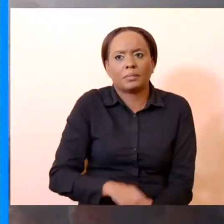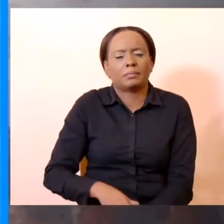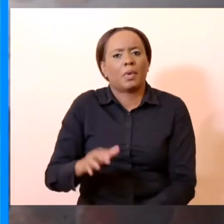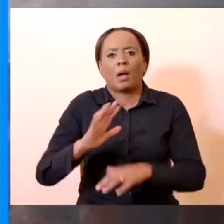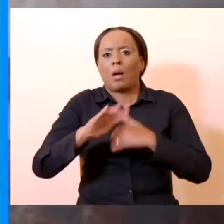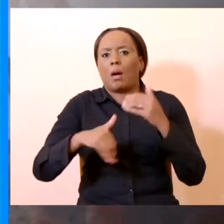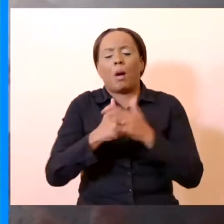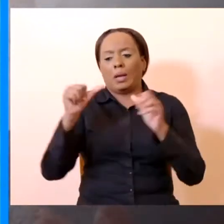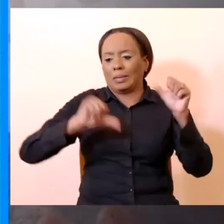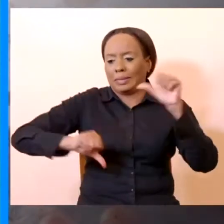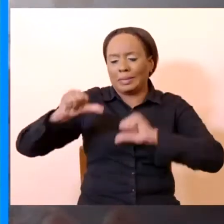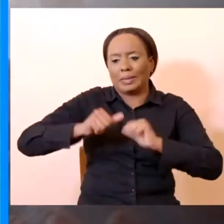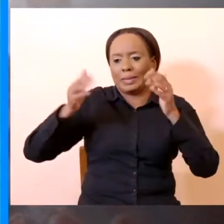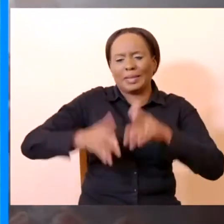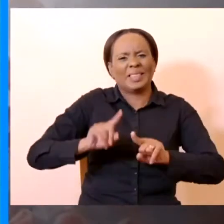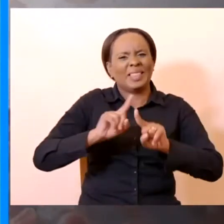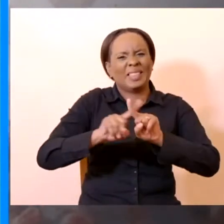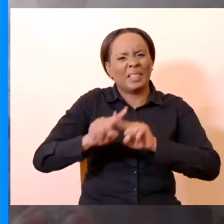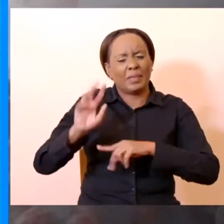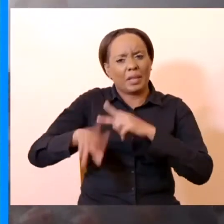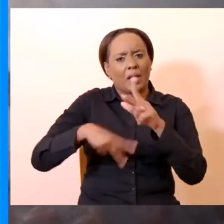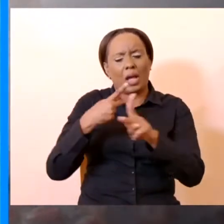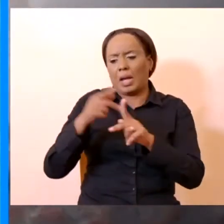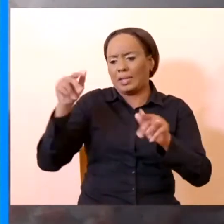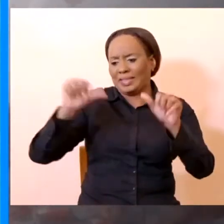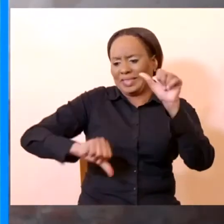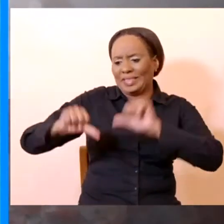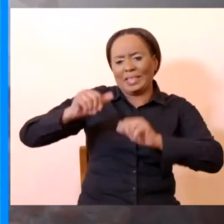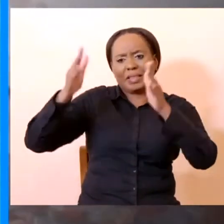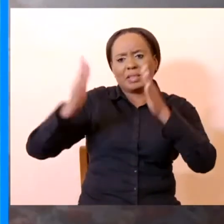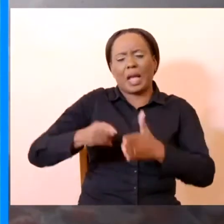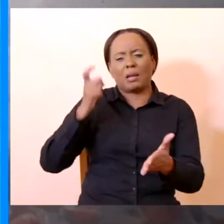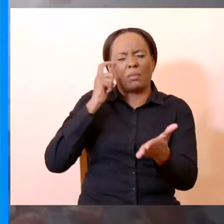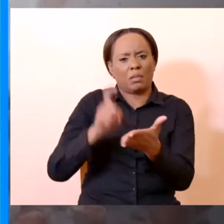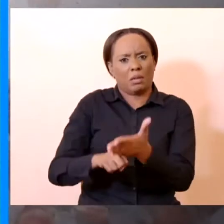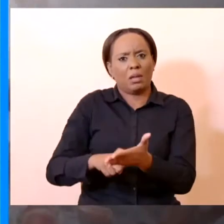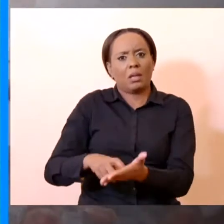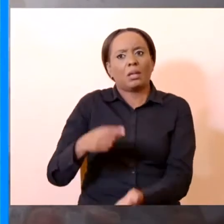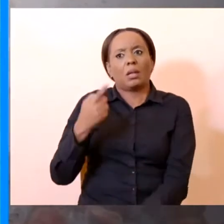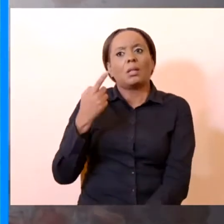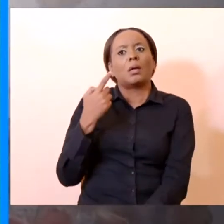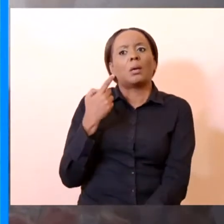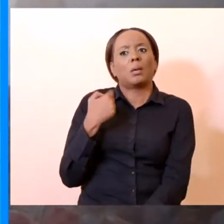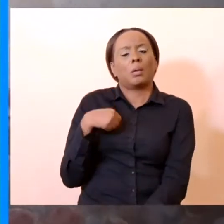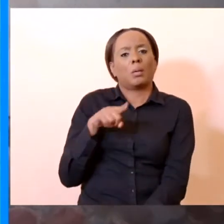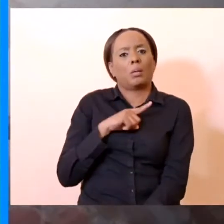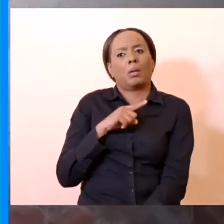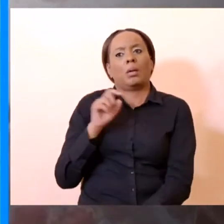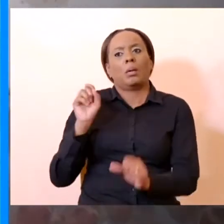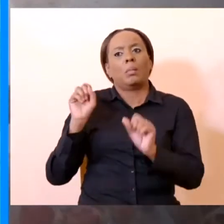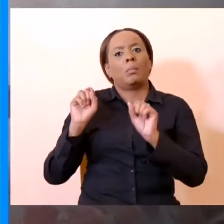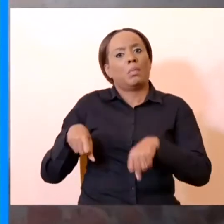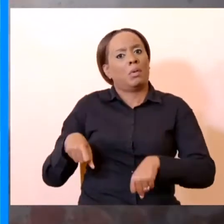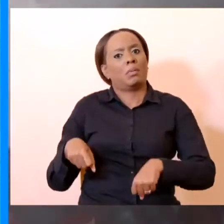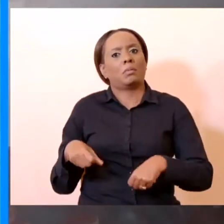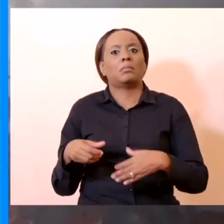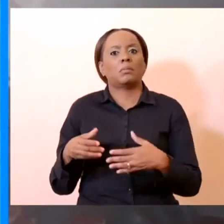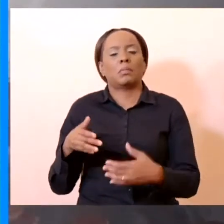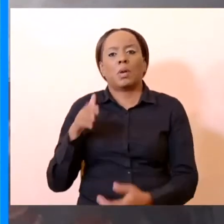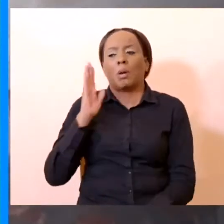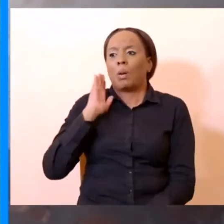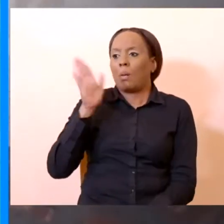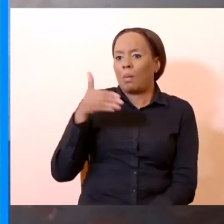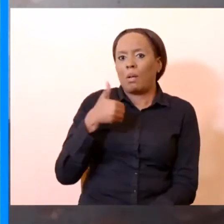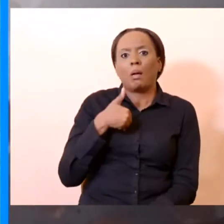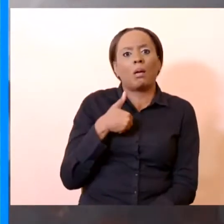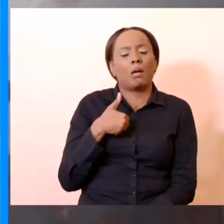other scientists quite rightfully identified that we were likely to face pandemics, and we don't have